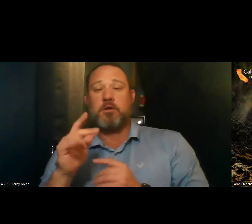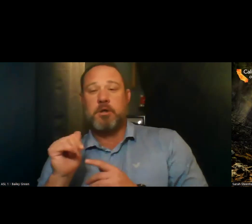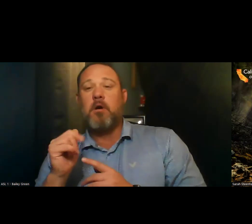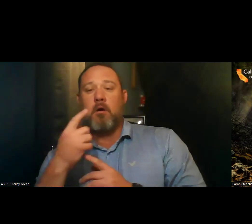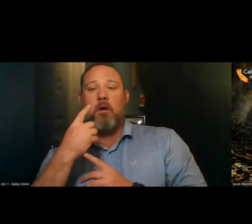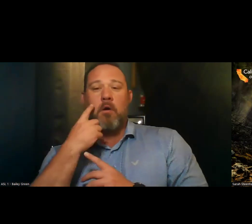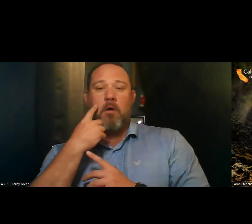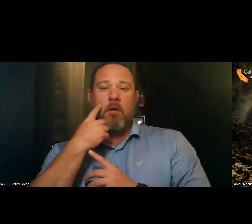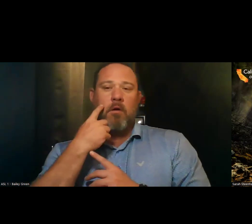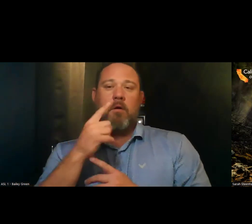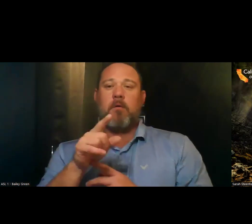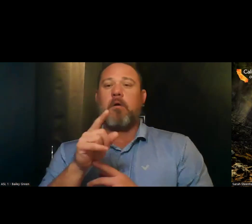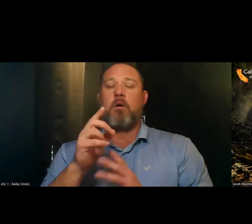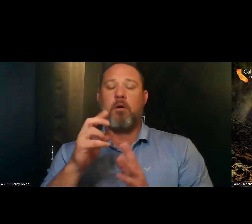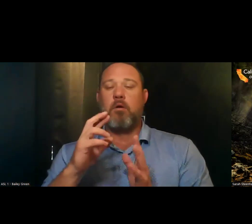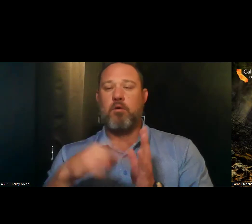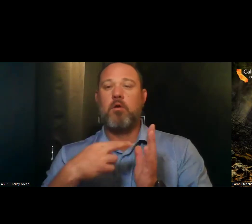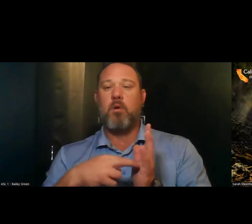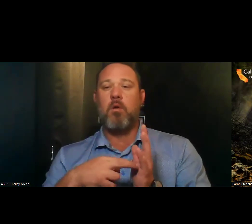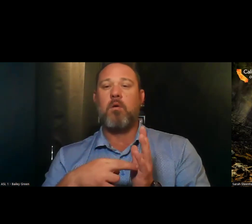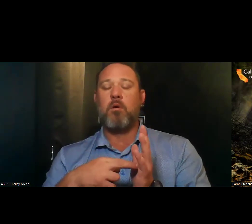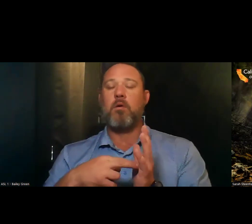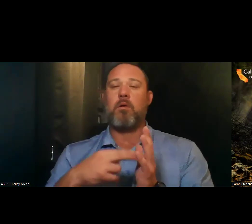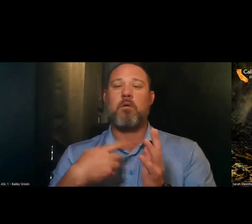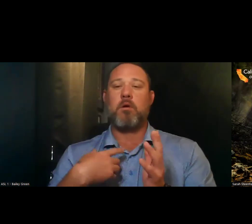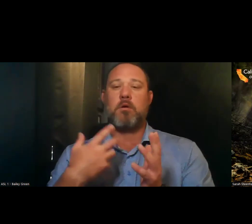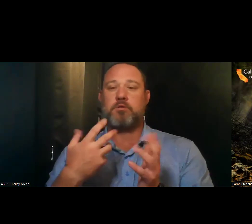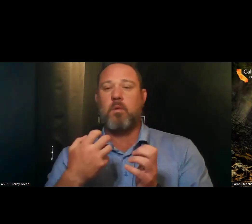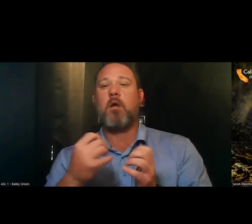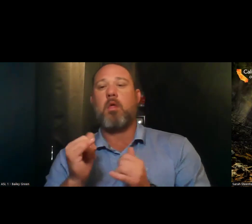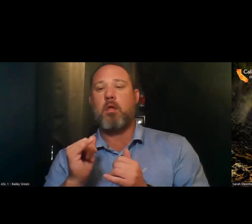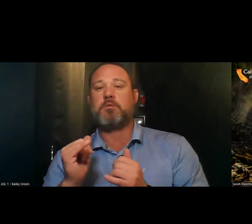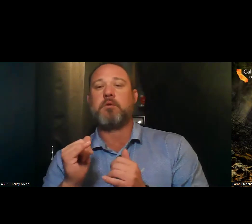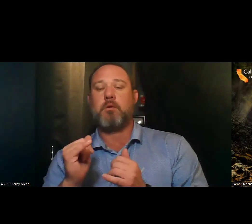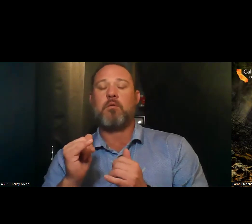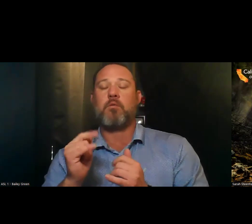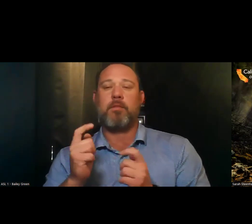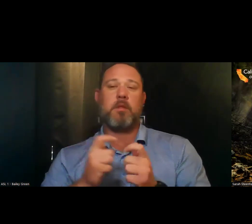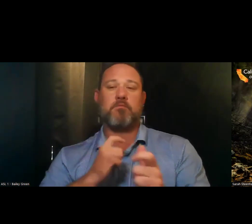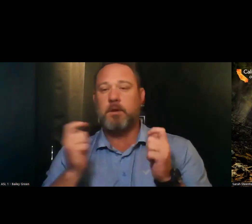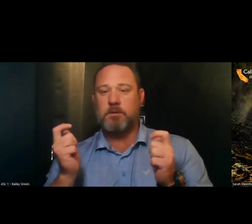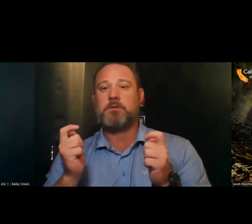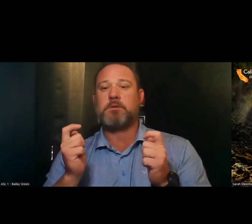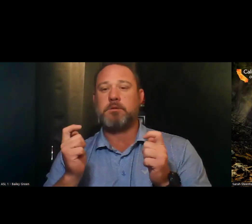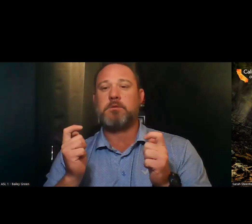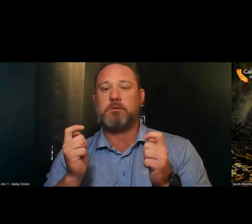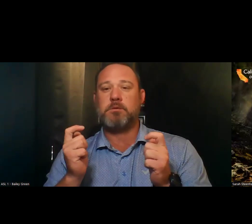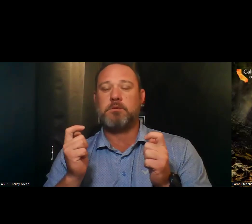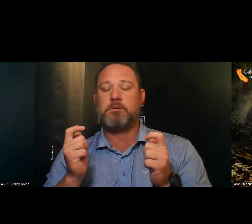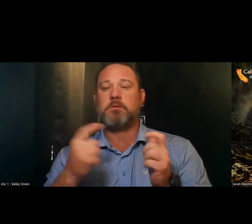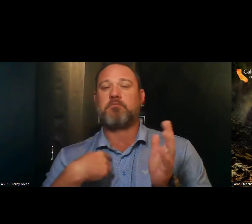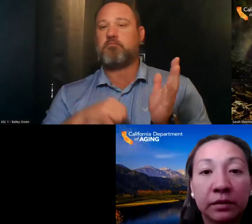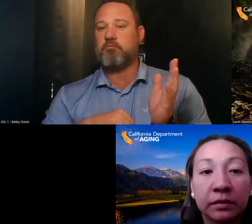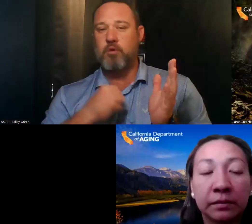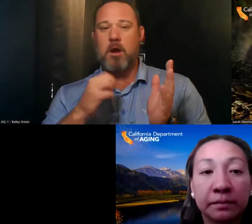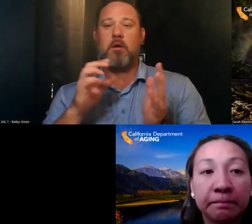for the tape recording. And I want to just also chime in with tremendous. I'm so proud